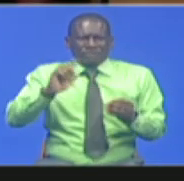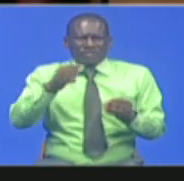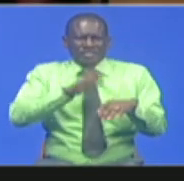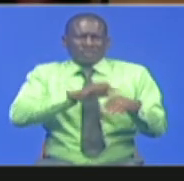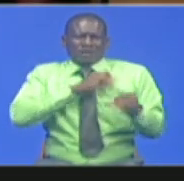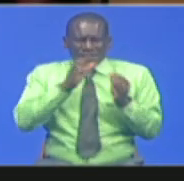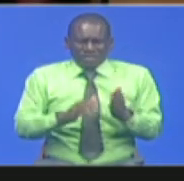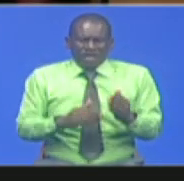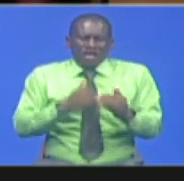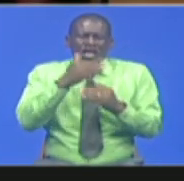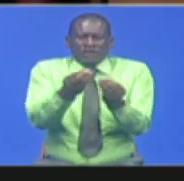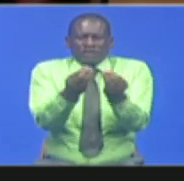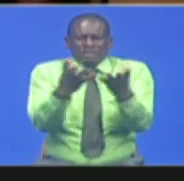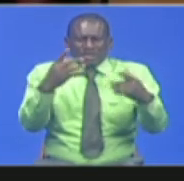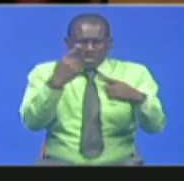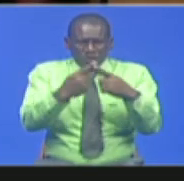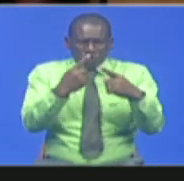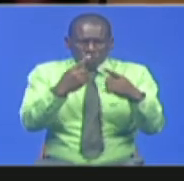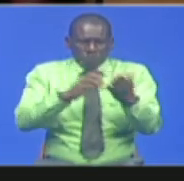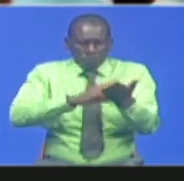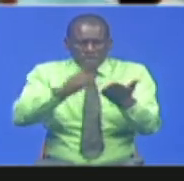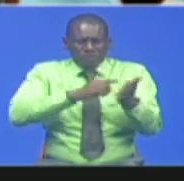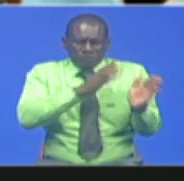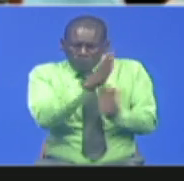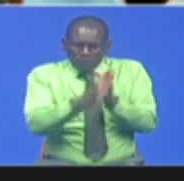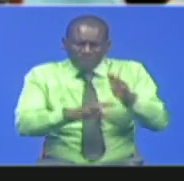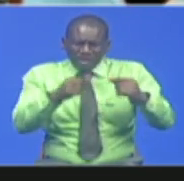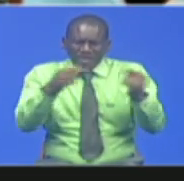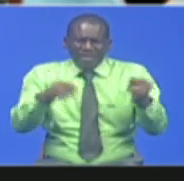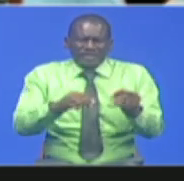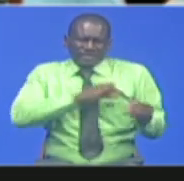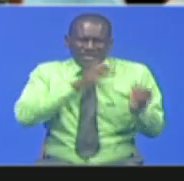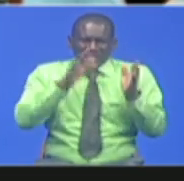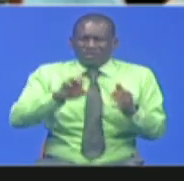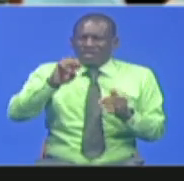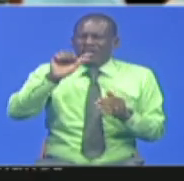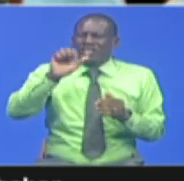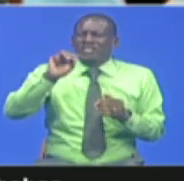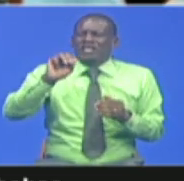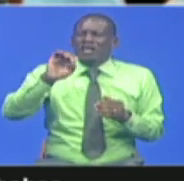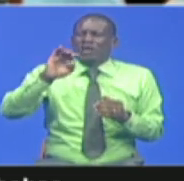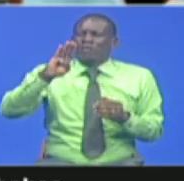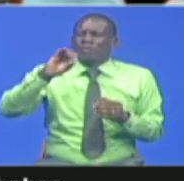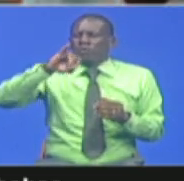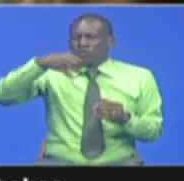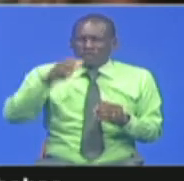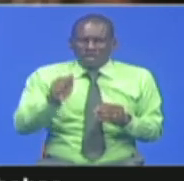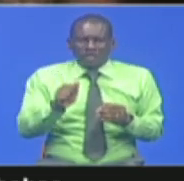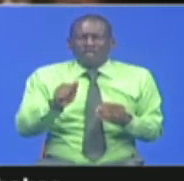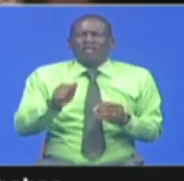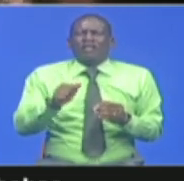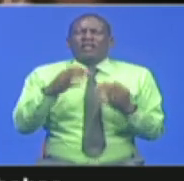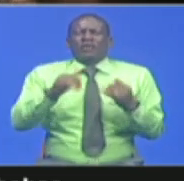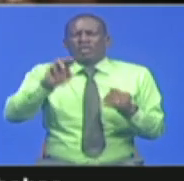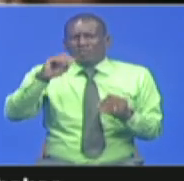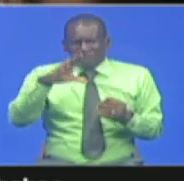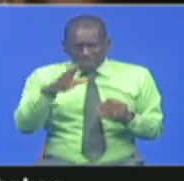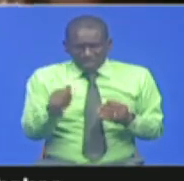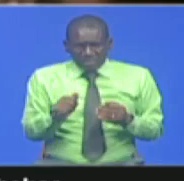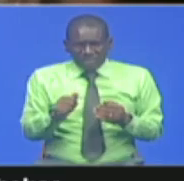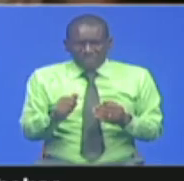After weeks of plotting against Governor Granton Samboja, the members of the county assembly made good their threat and convened with